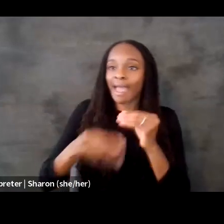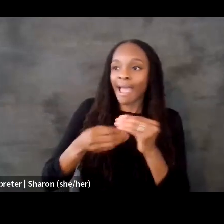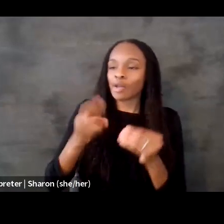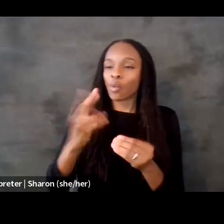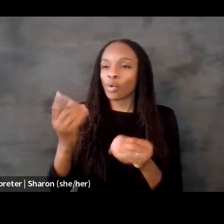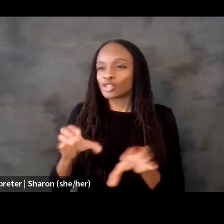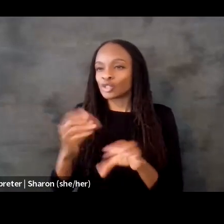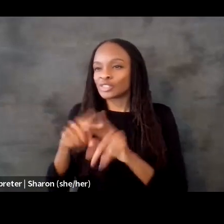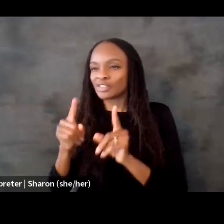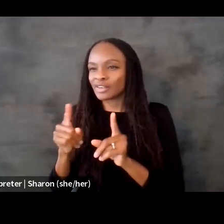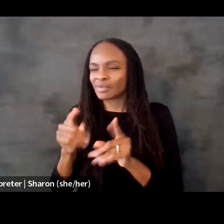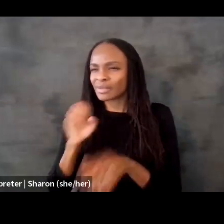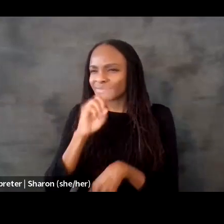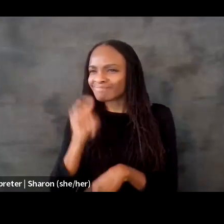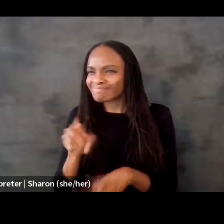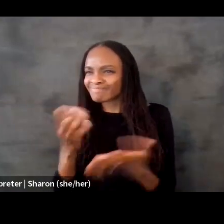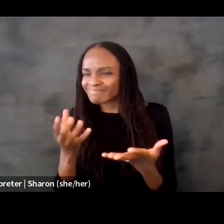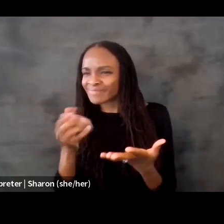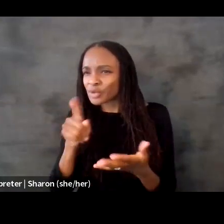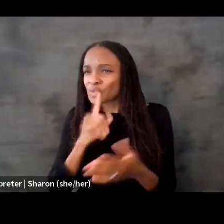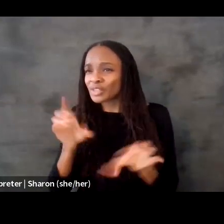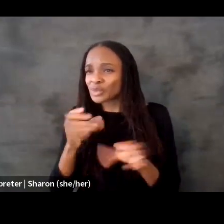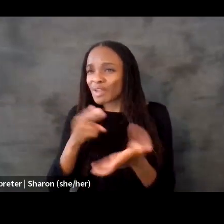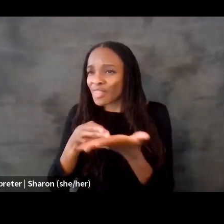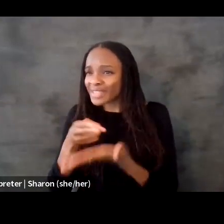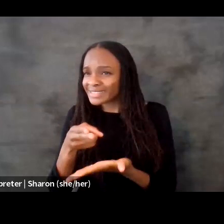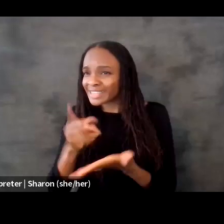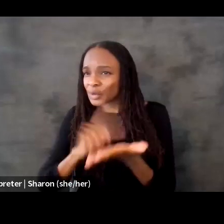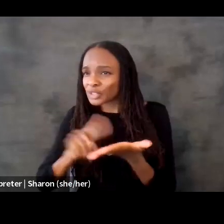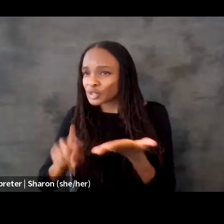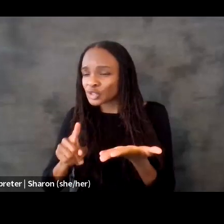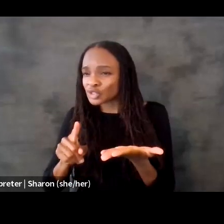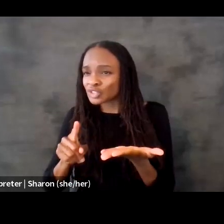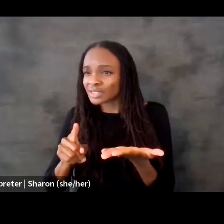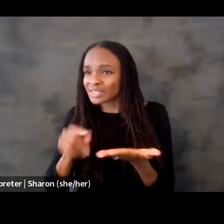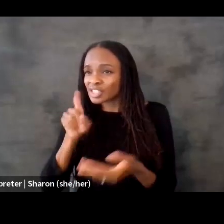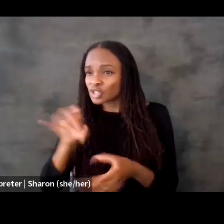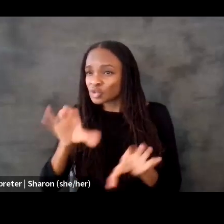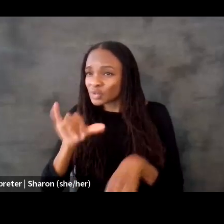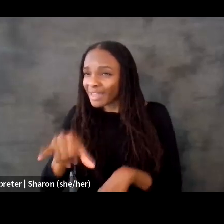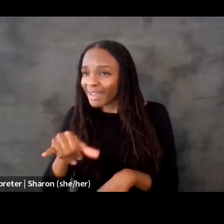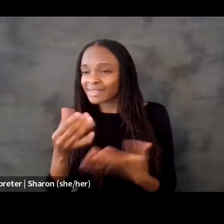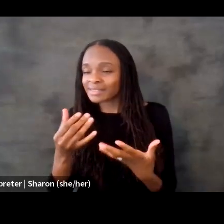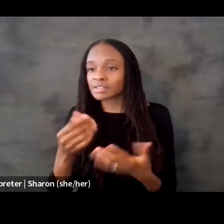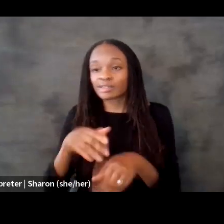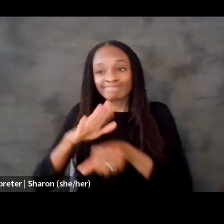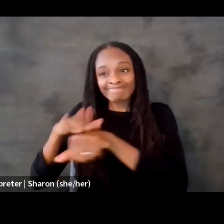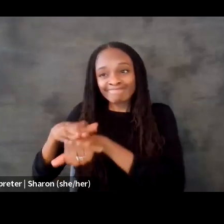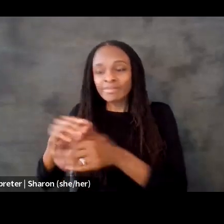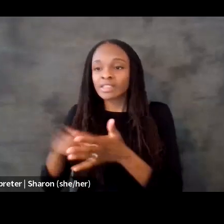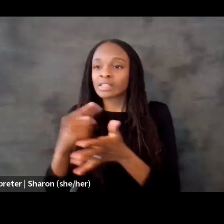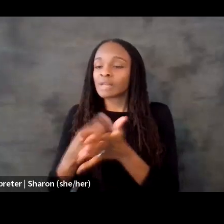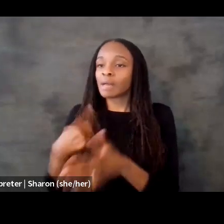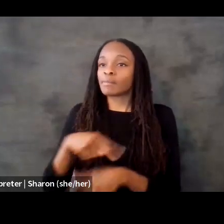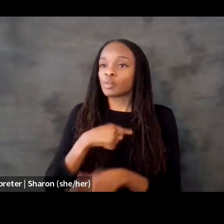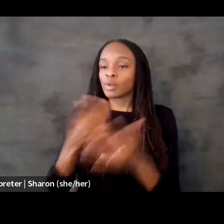then is, are you really doing authentic research? Is that work that you should really be doing? And so I caution you that sometimes we can fall into